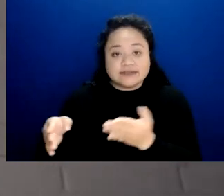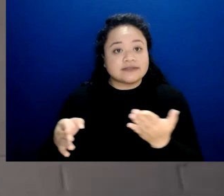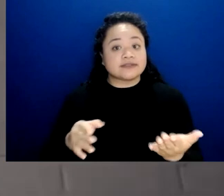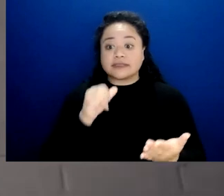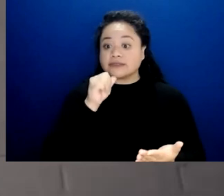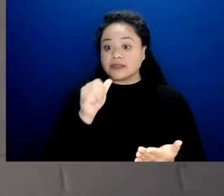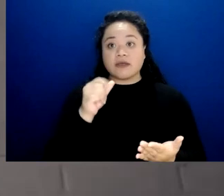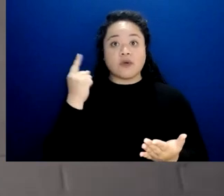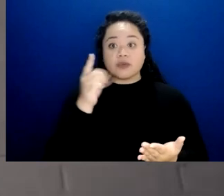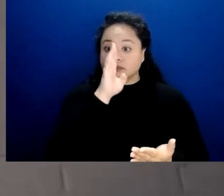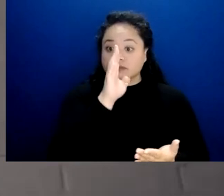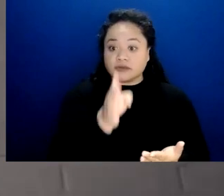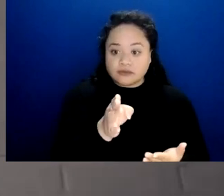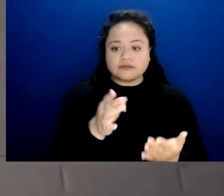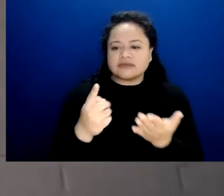very nuanced into